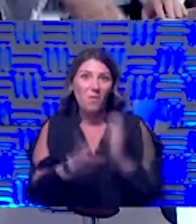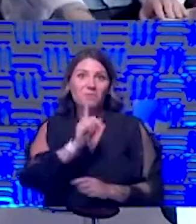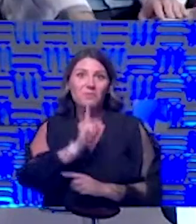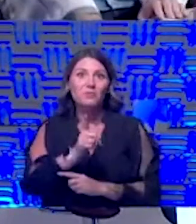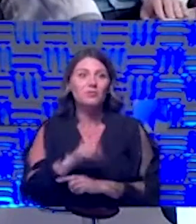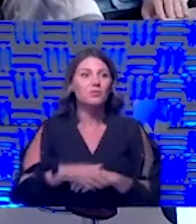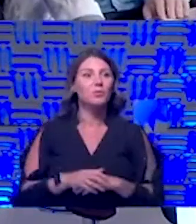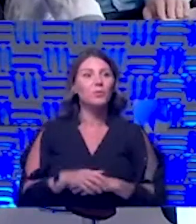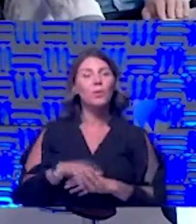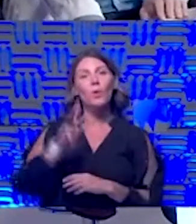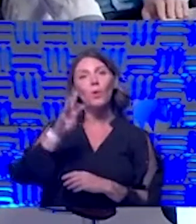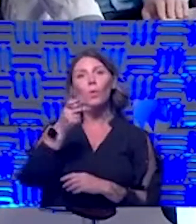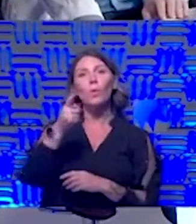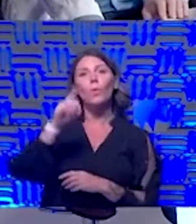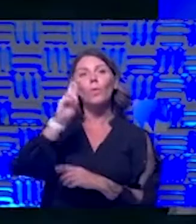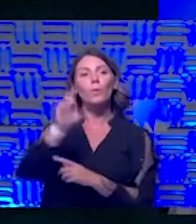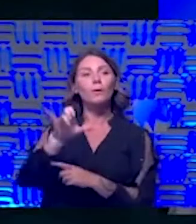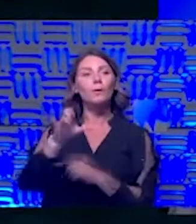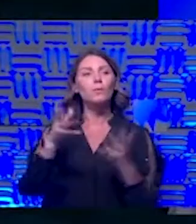what do you think?